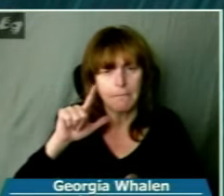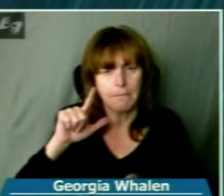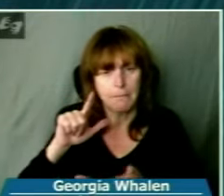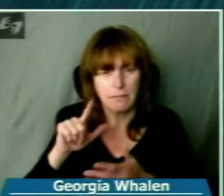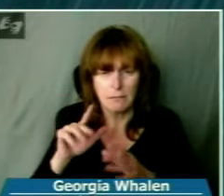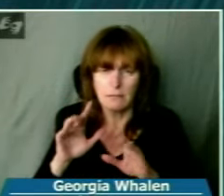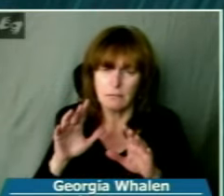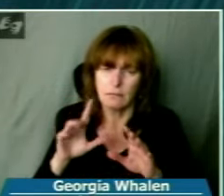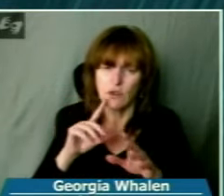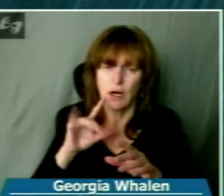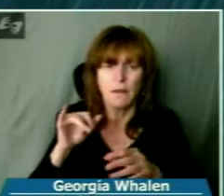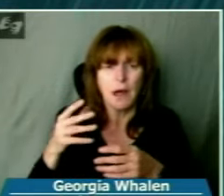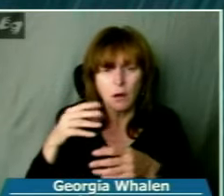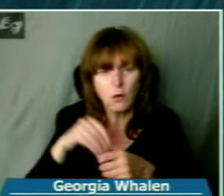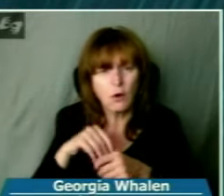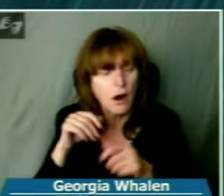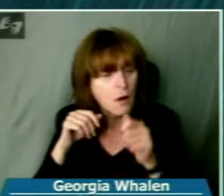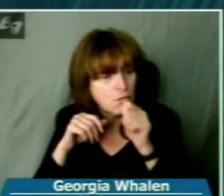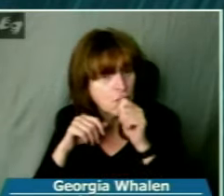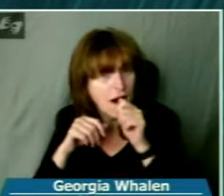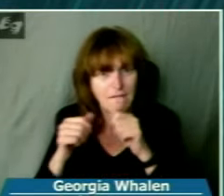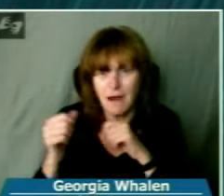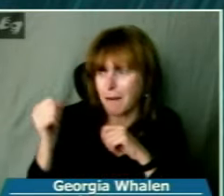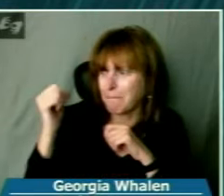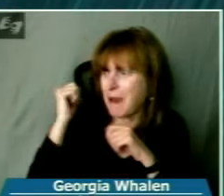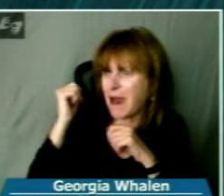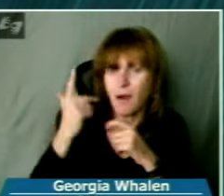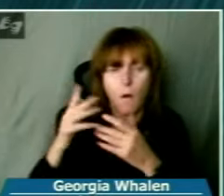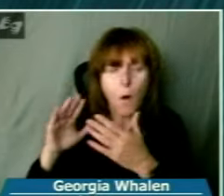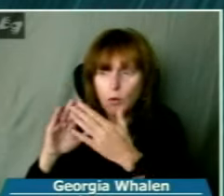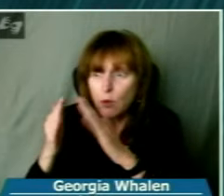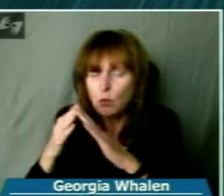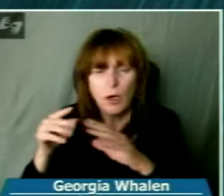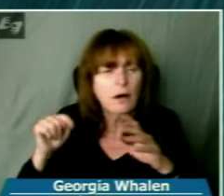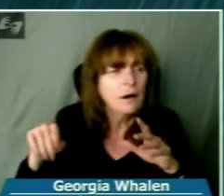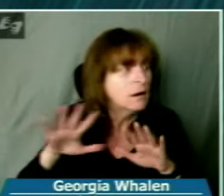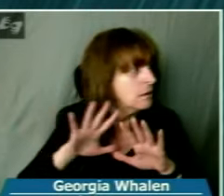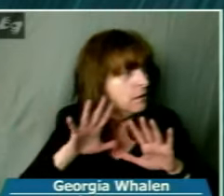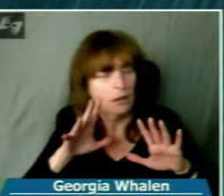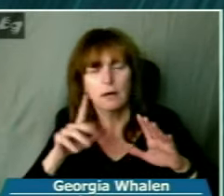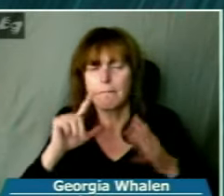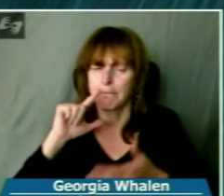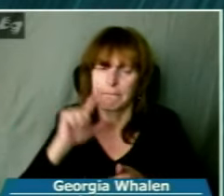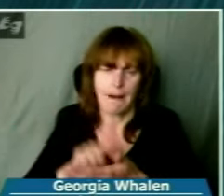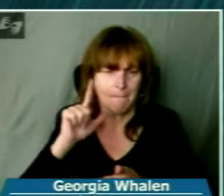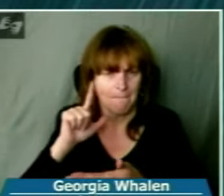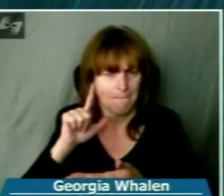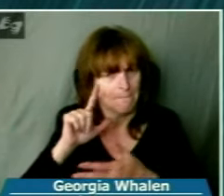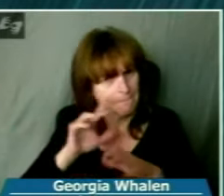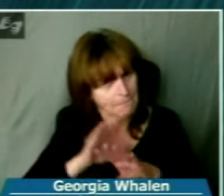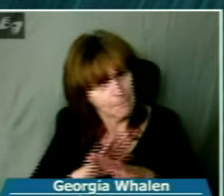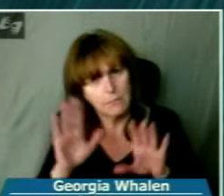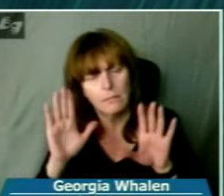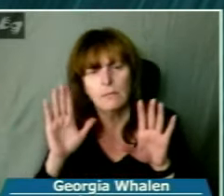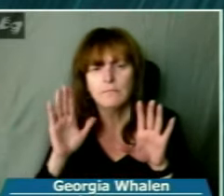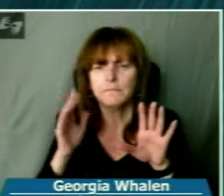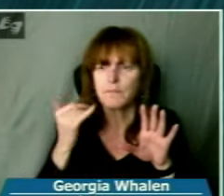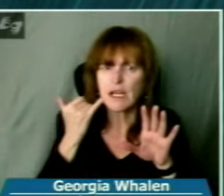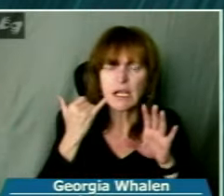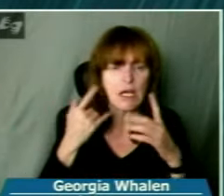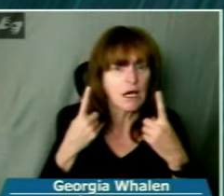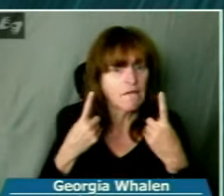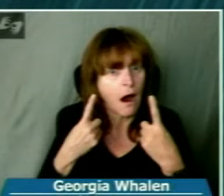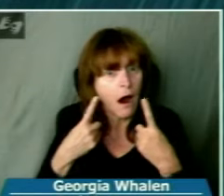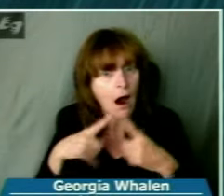neighborhoods throughout the community. It also requires, quite frankly, if things go wrong, a first